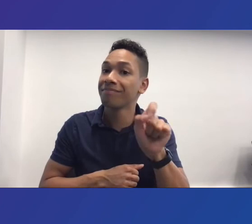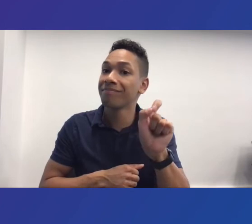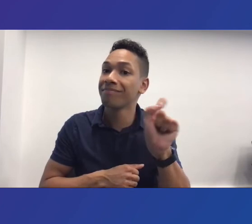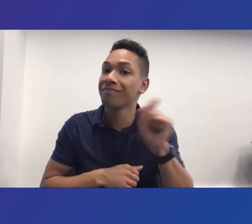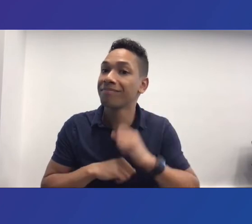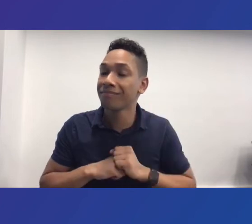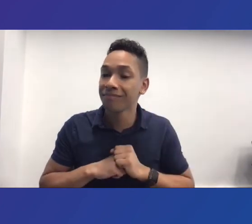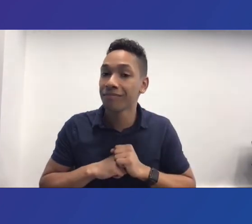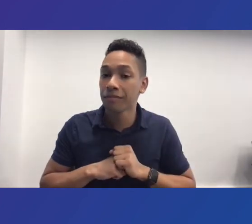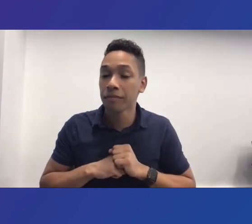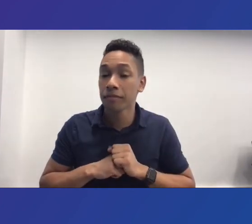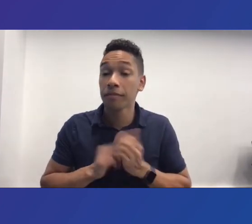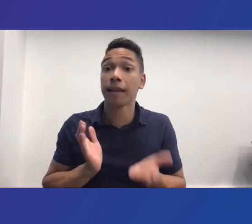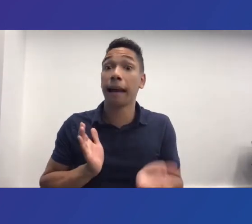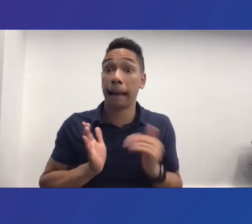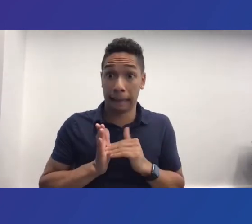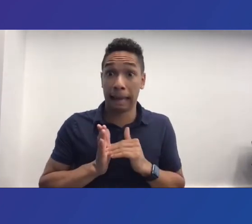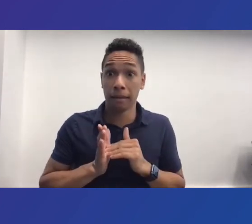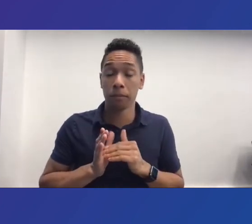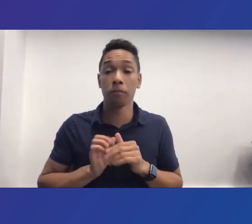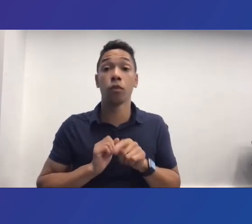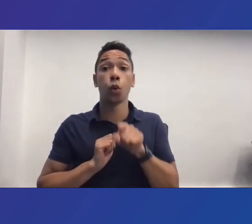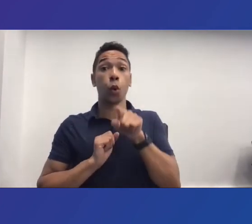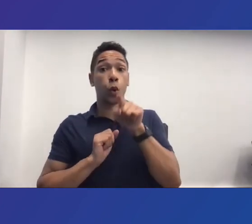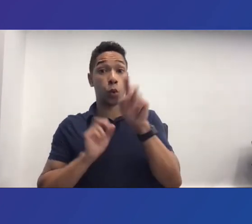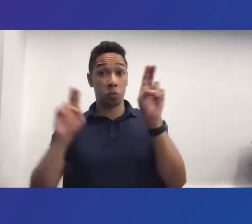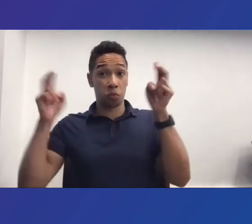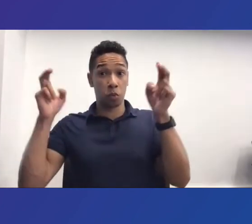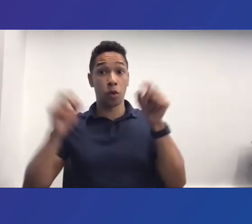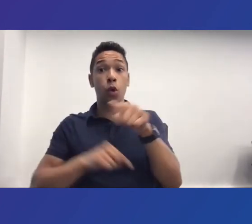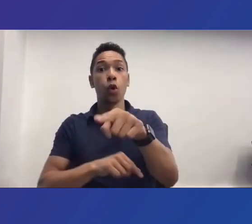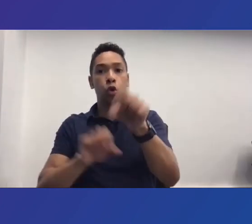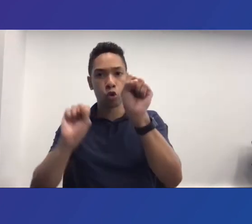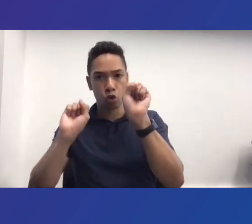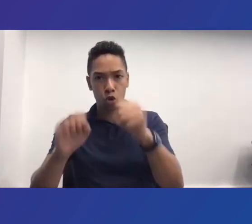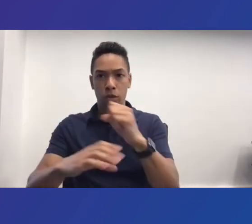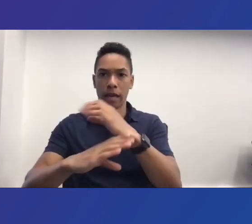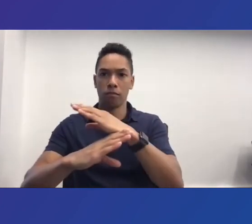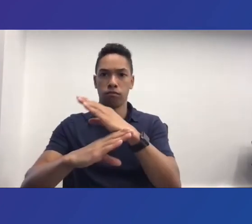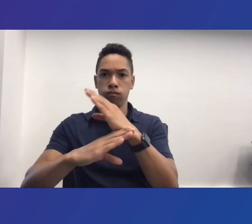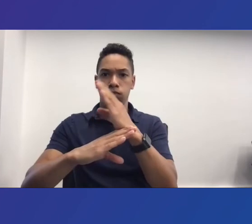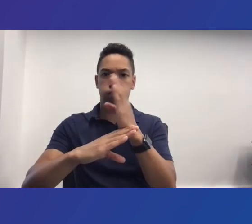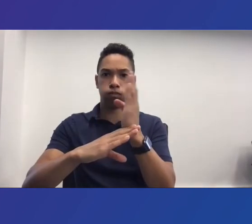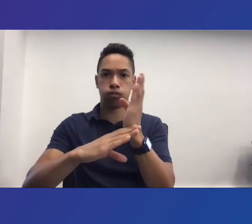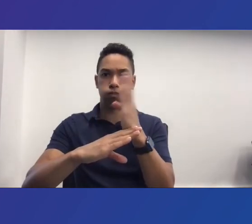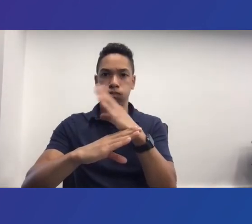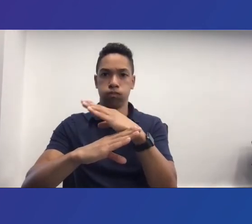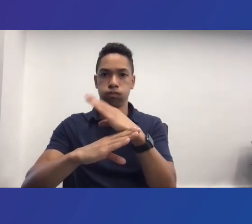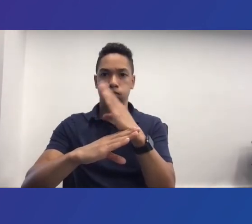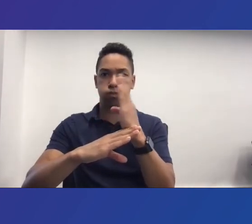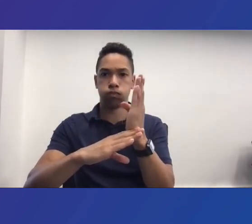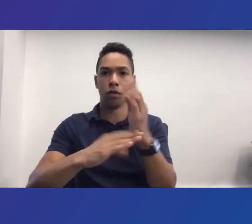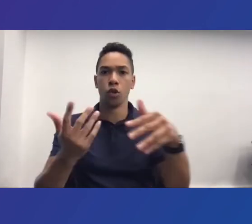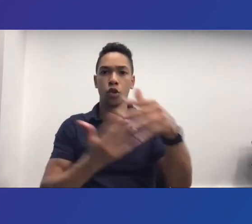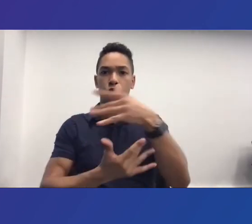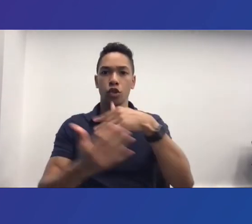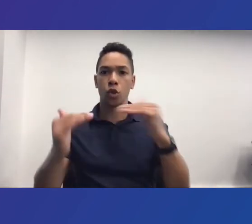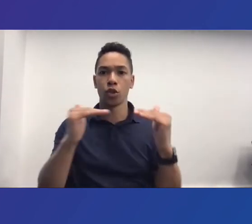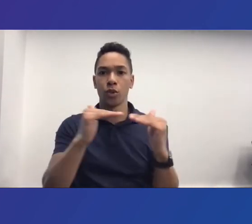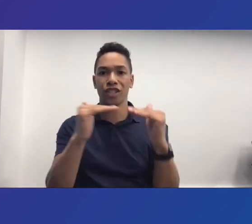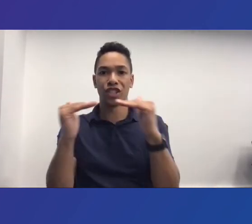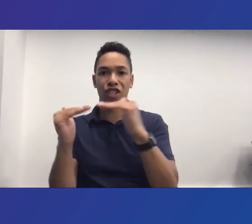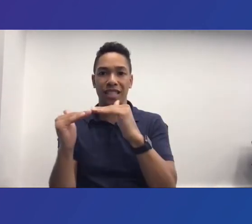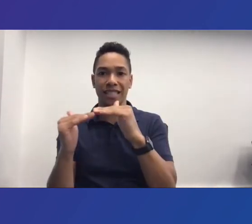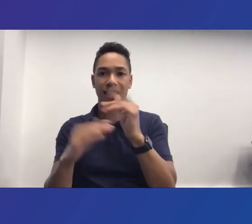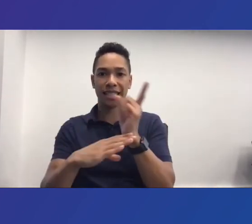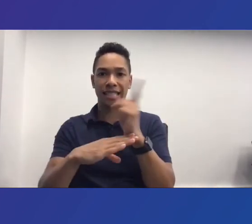You can shift the social justice needle through dance by. Finish the